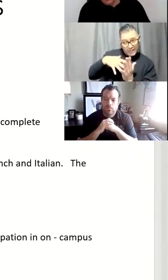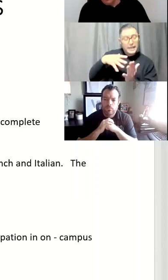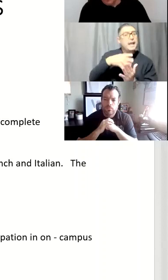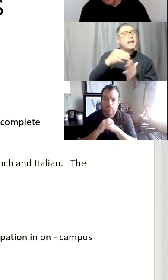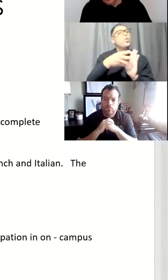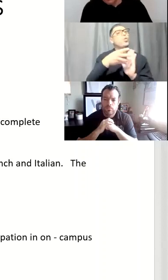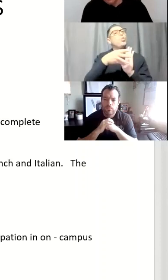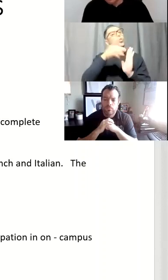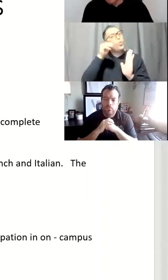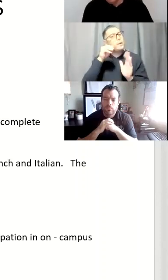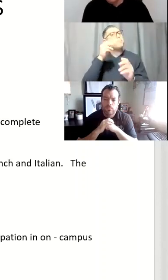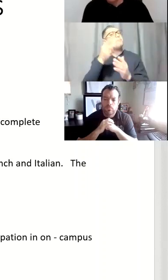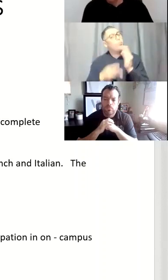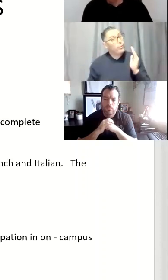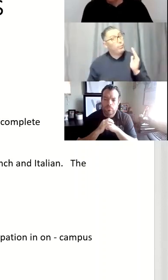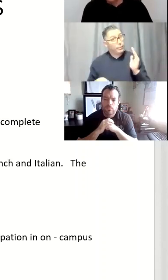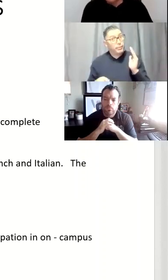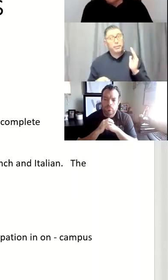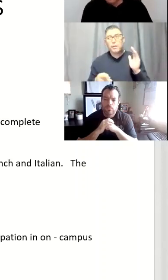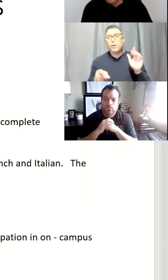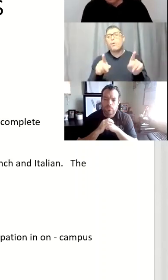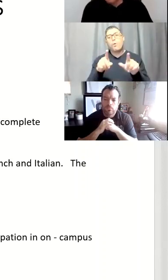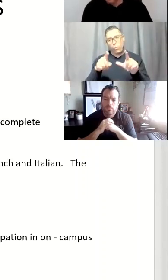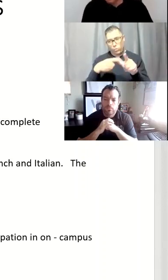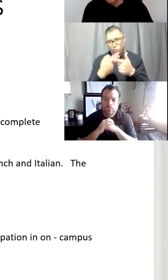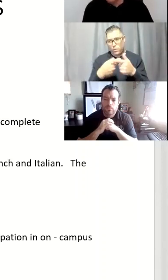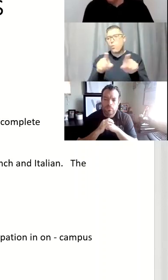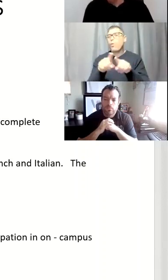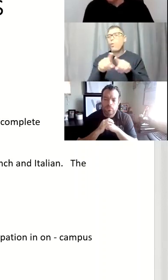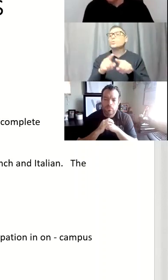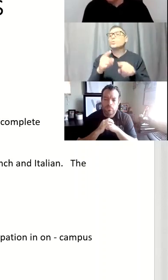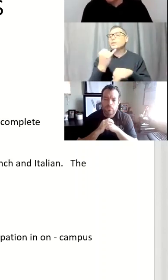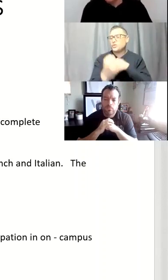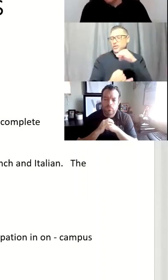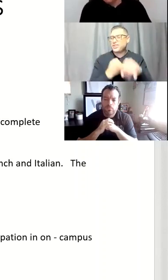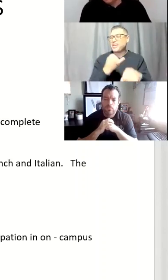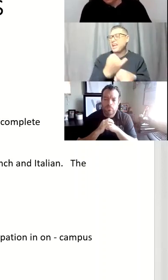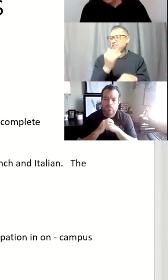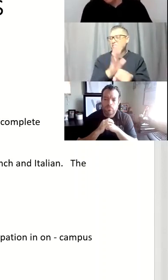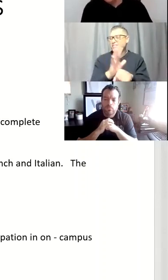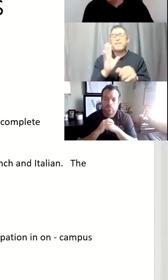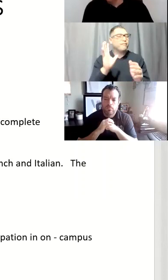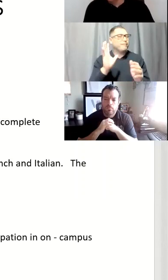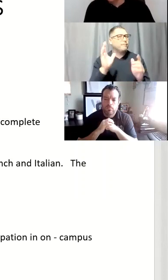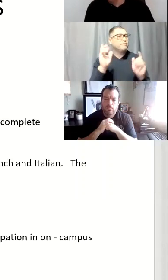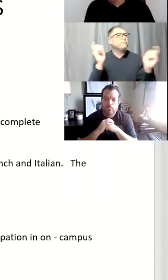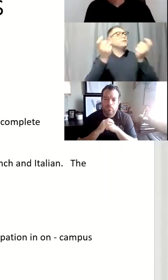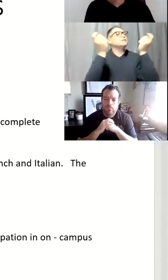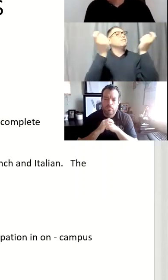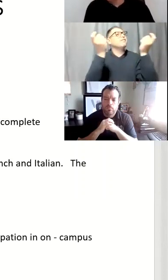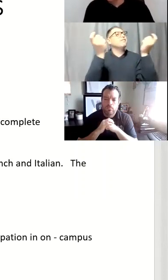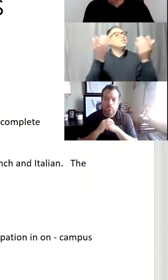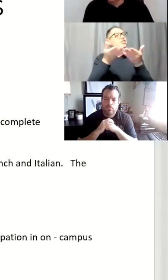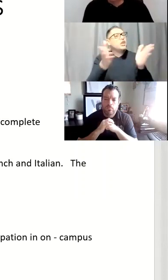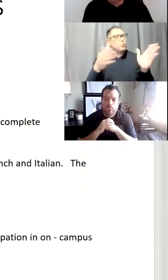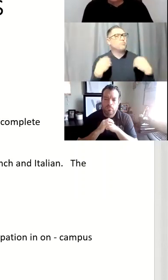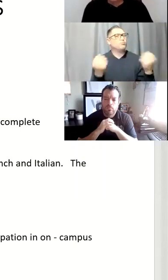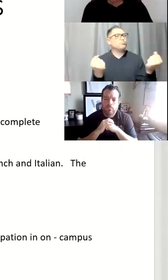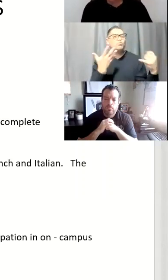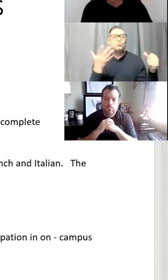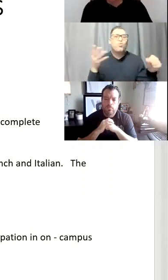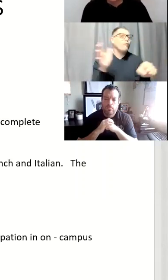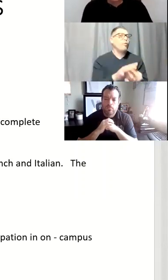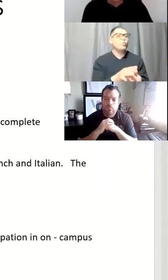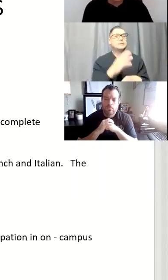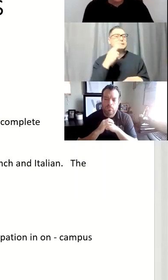For the Modern Languages International Film Festival, we typically show films that are conducted entirely in American Sign Language,